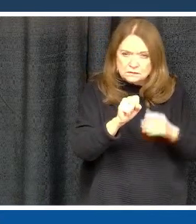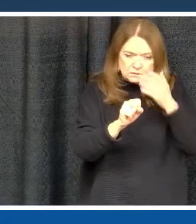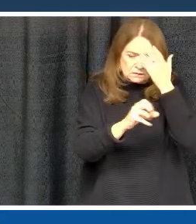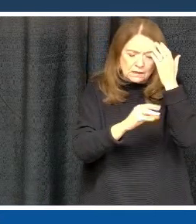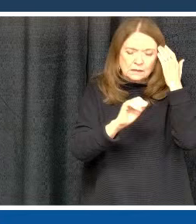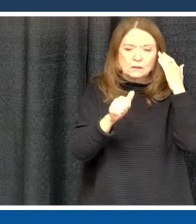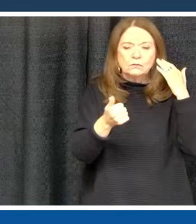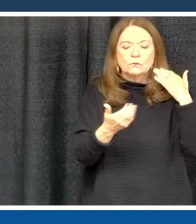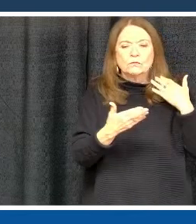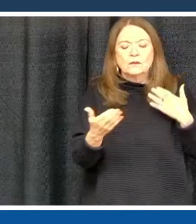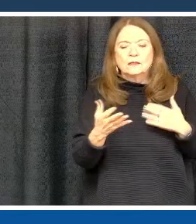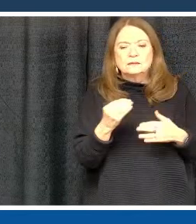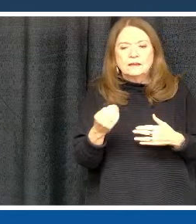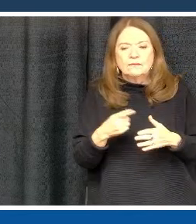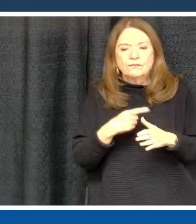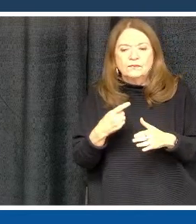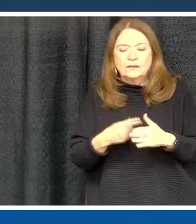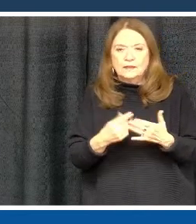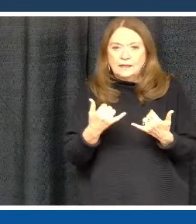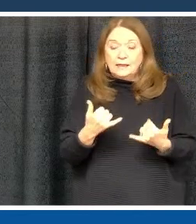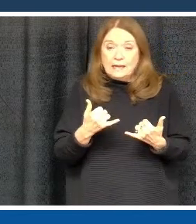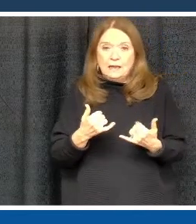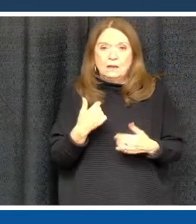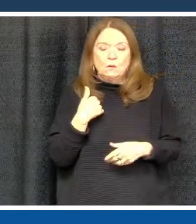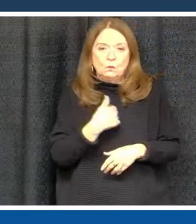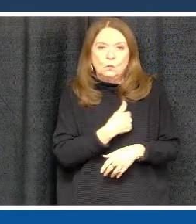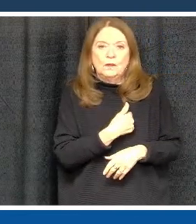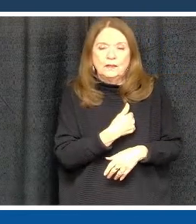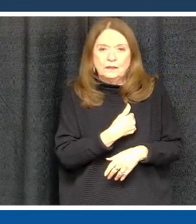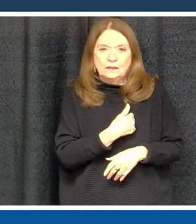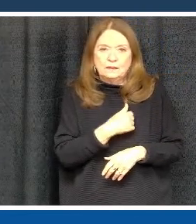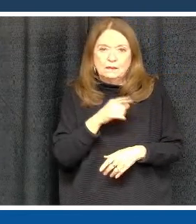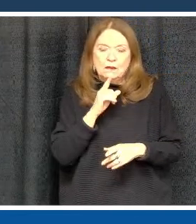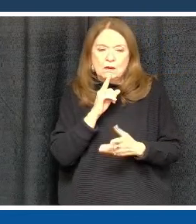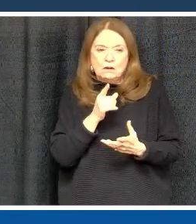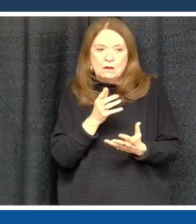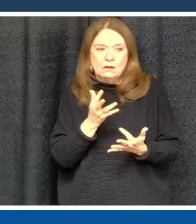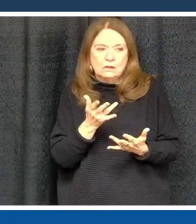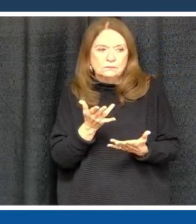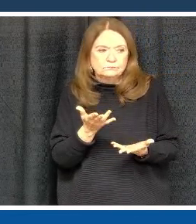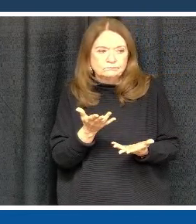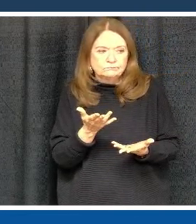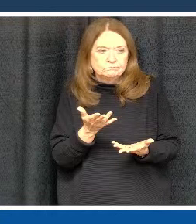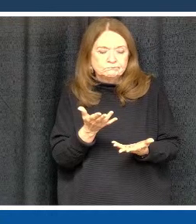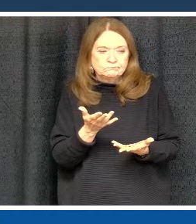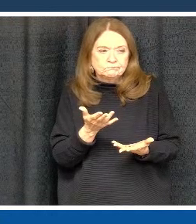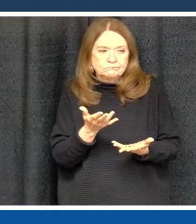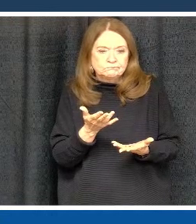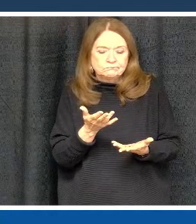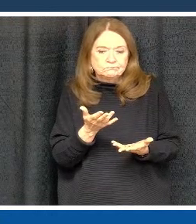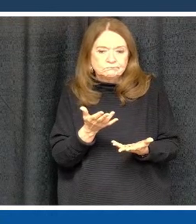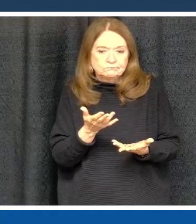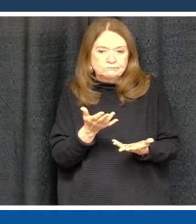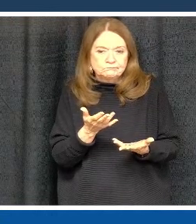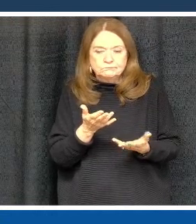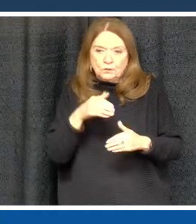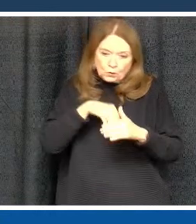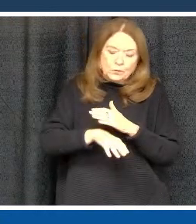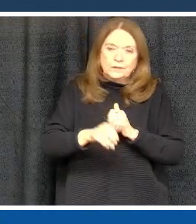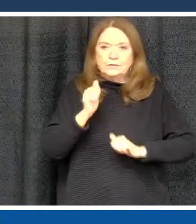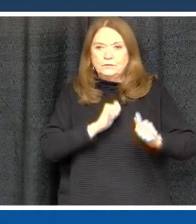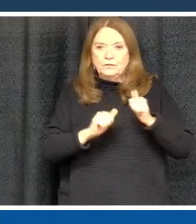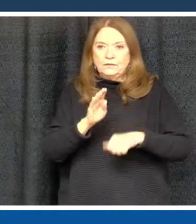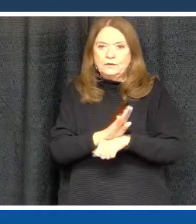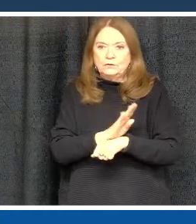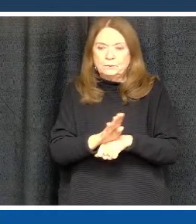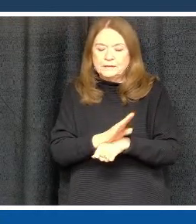other things, and then now we are entering into the theater business,